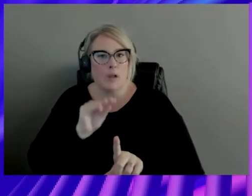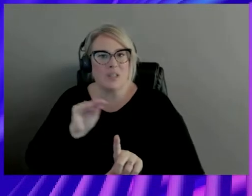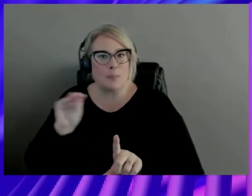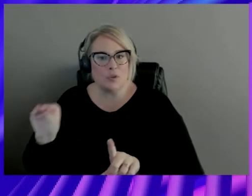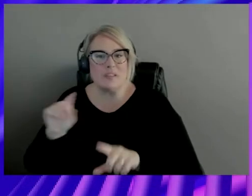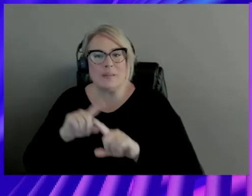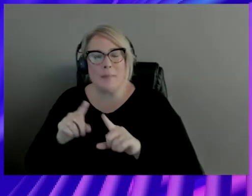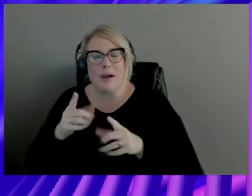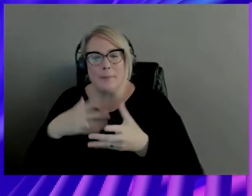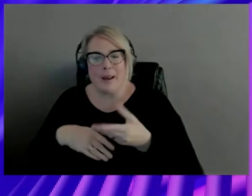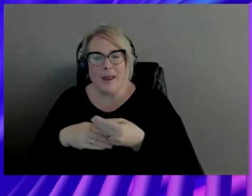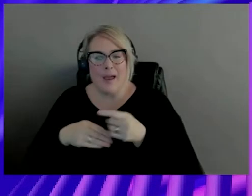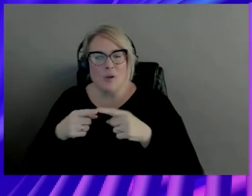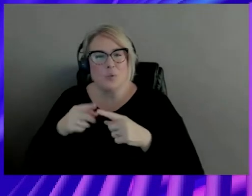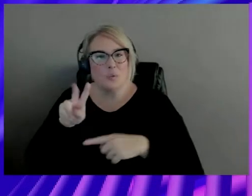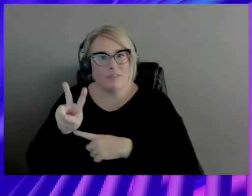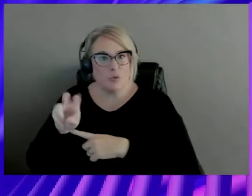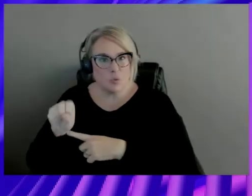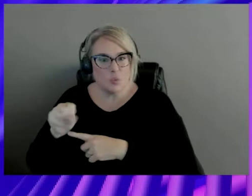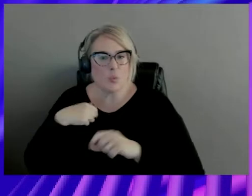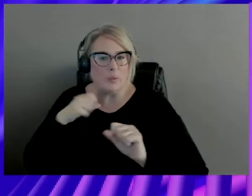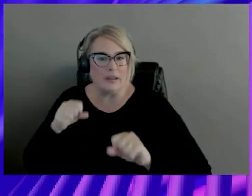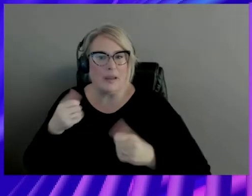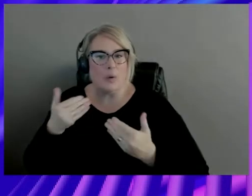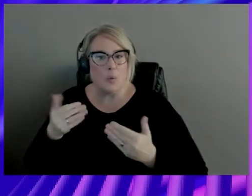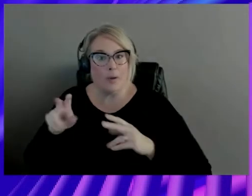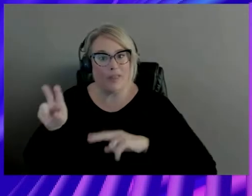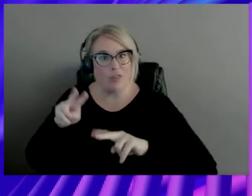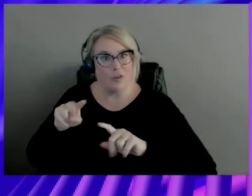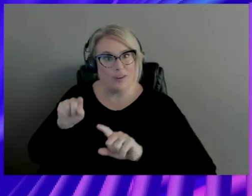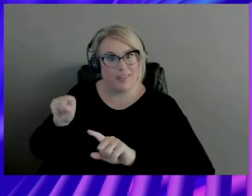that to Visual Studio so we can go and look at it there.